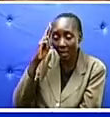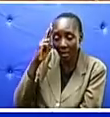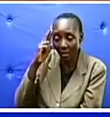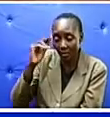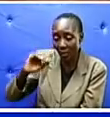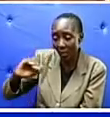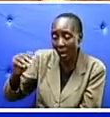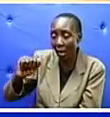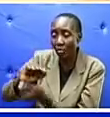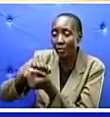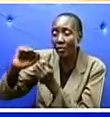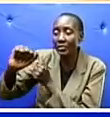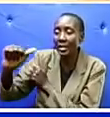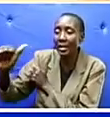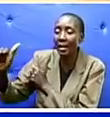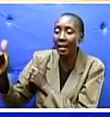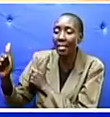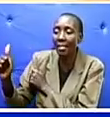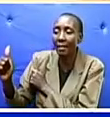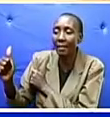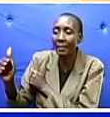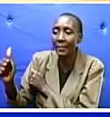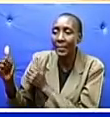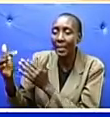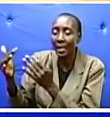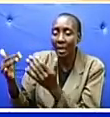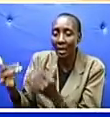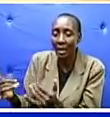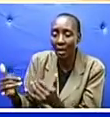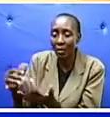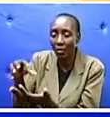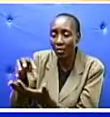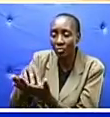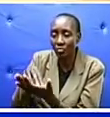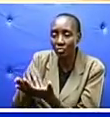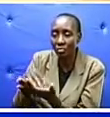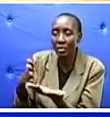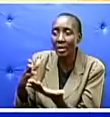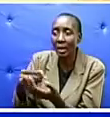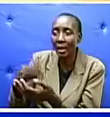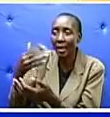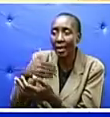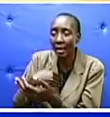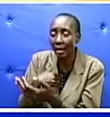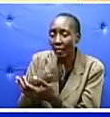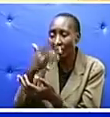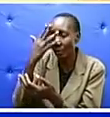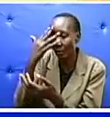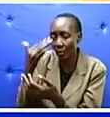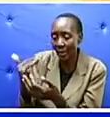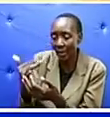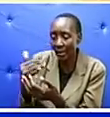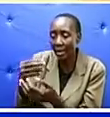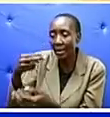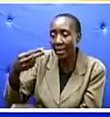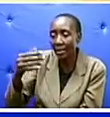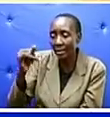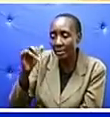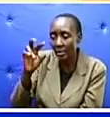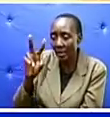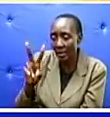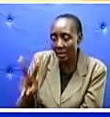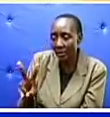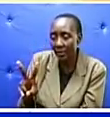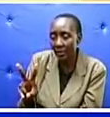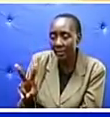counties, it came up to have the high HIV infection, because you know about this, you know, in HIV, a step goes